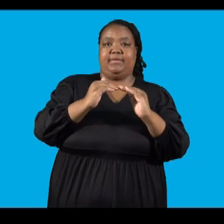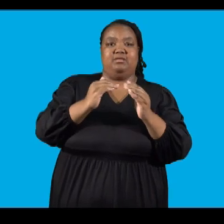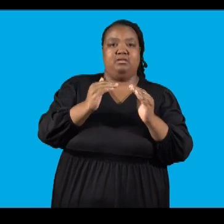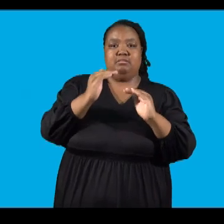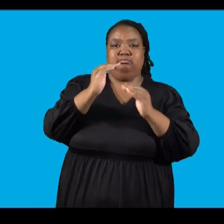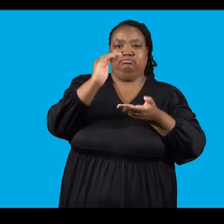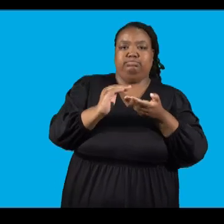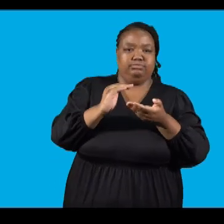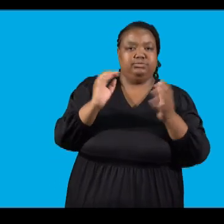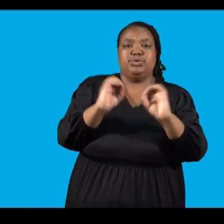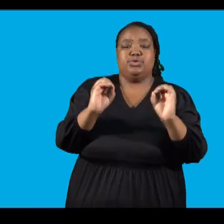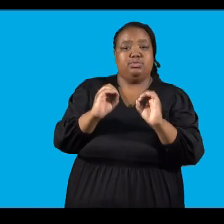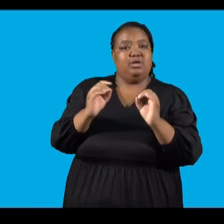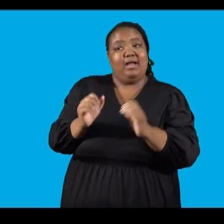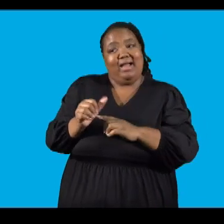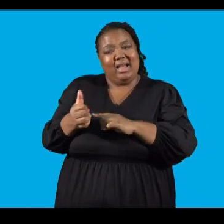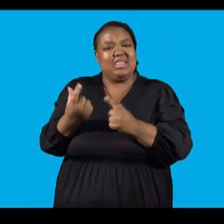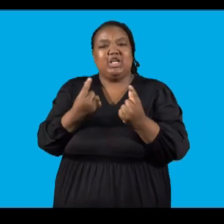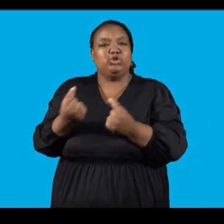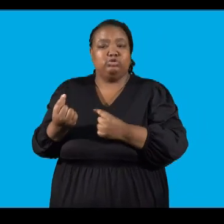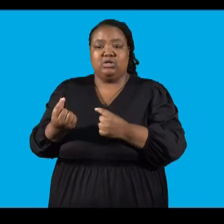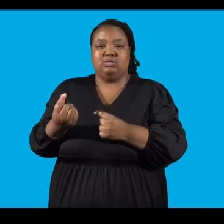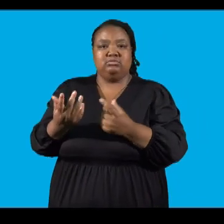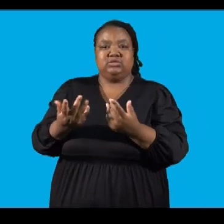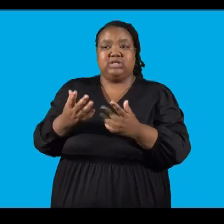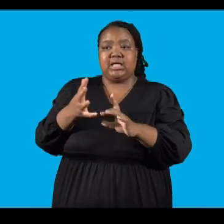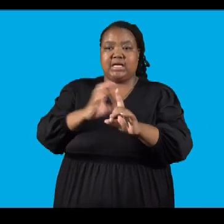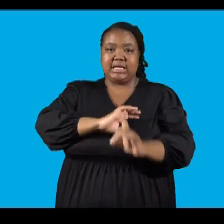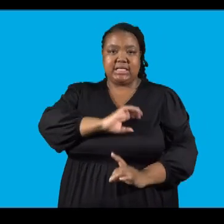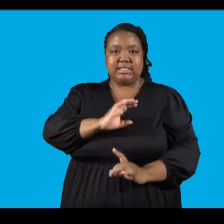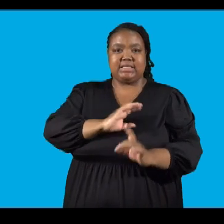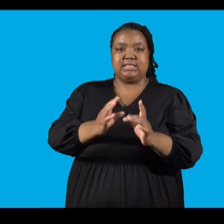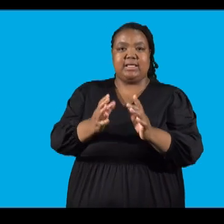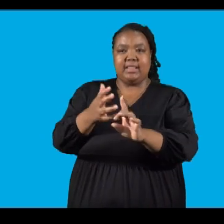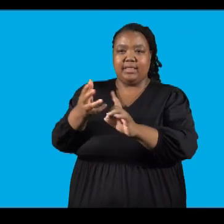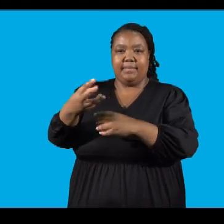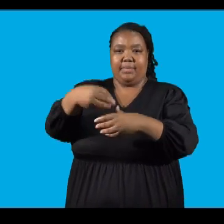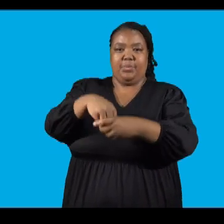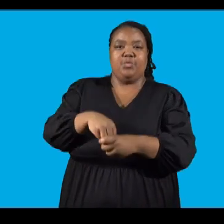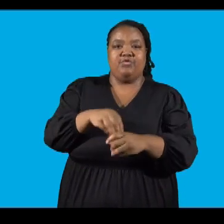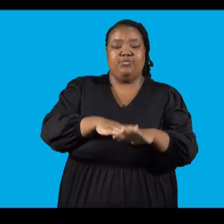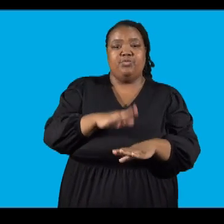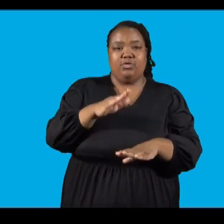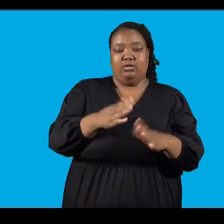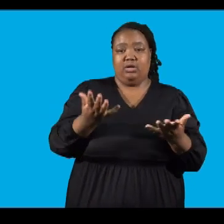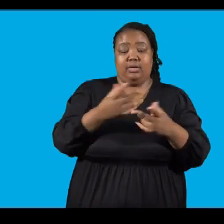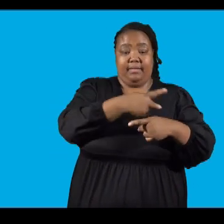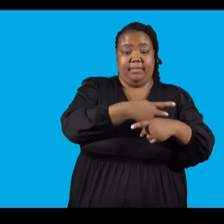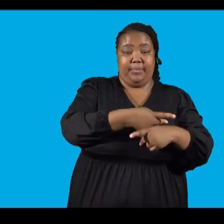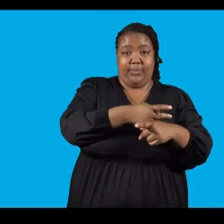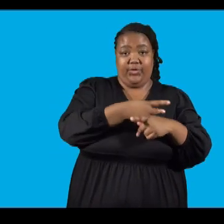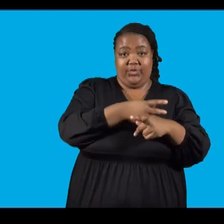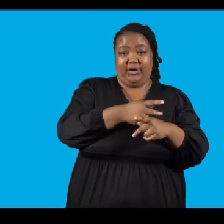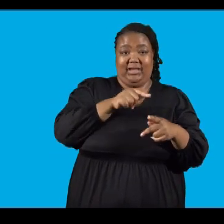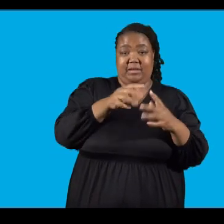price, how else can you attract? What else can you do to attract customers? So it includes product